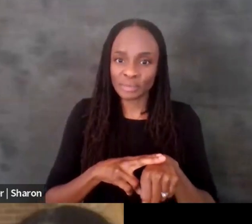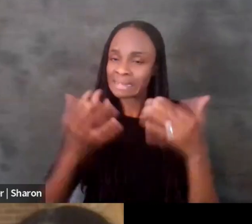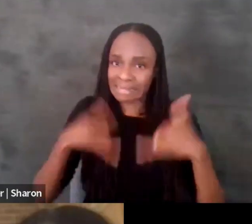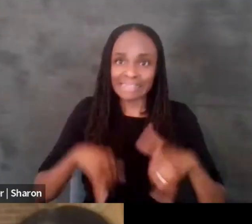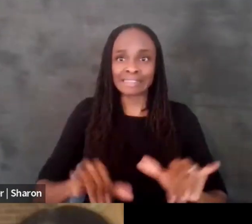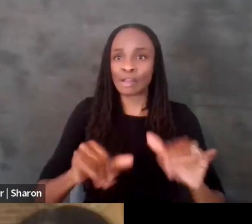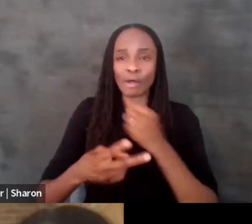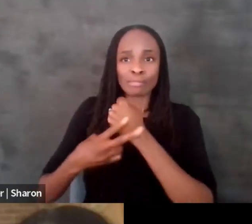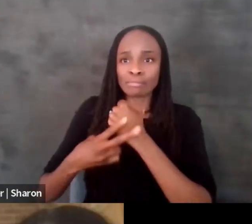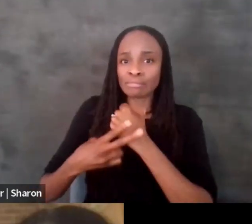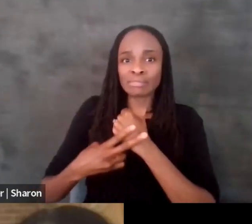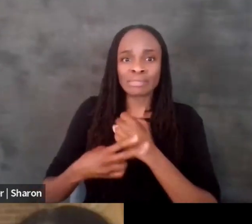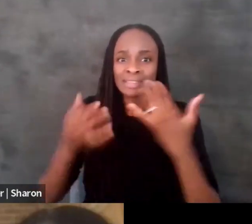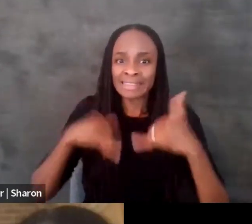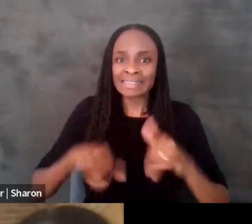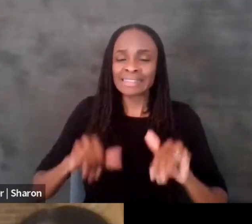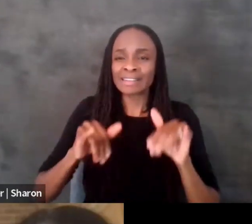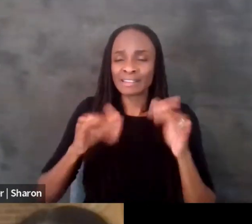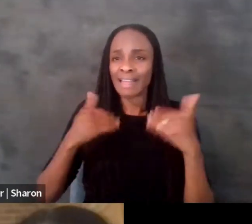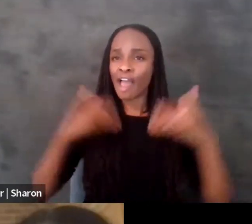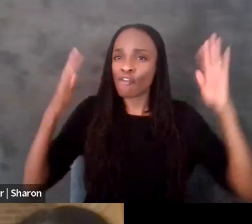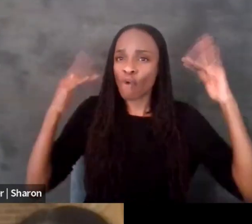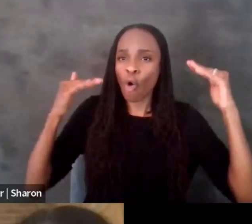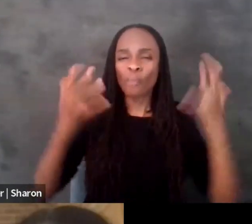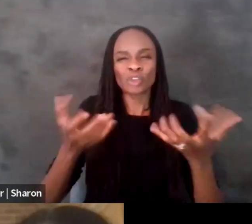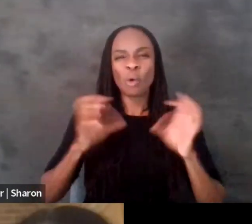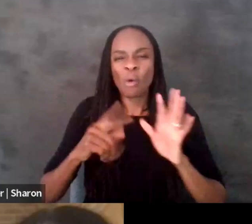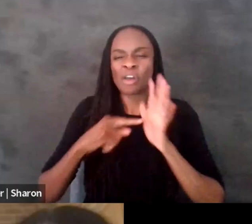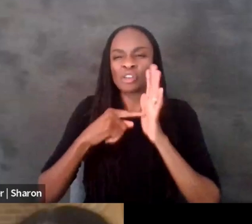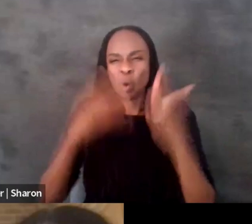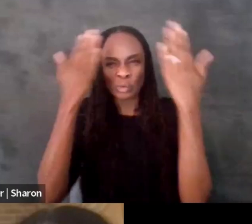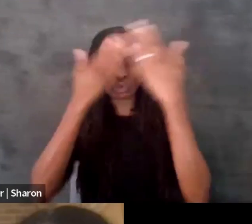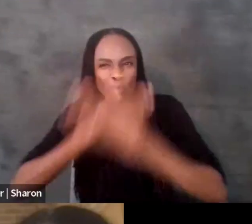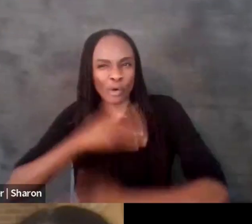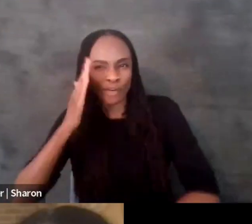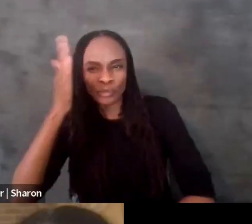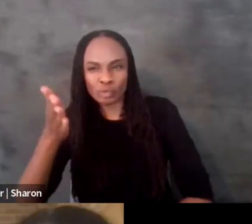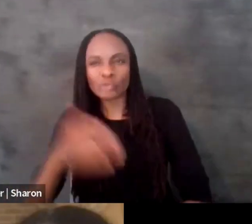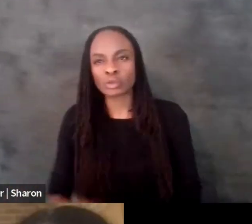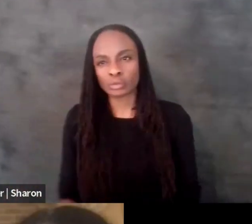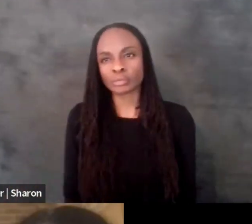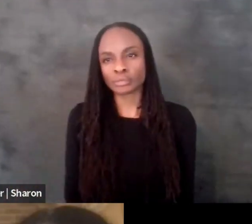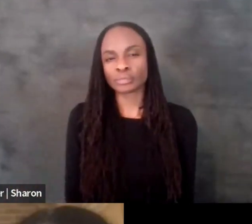there is hope. We don't want to paint a gloomy picture for future. Mm,